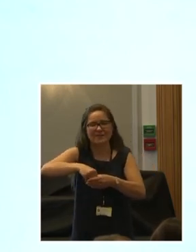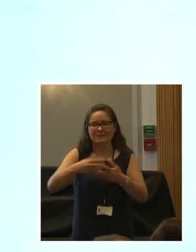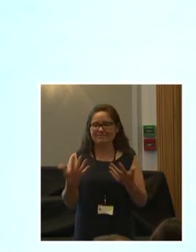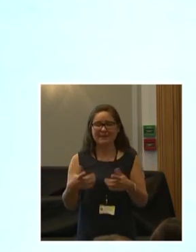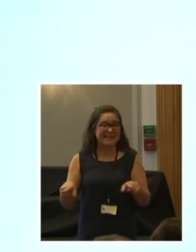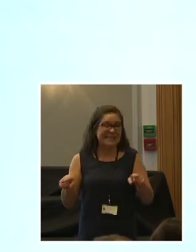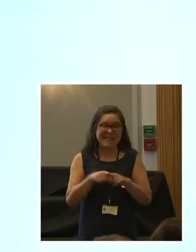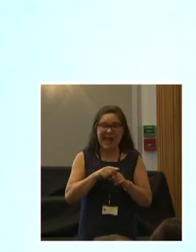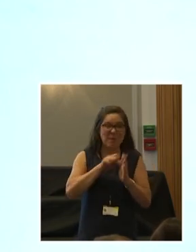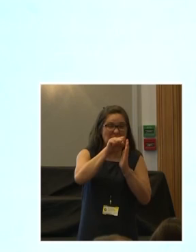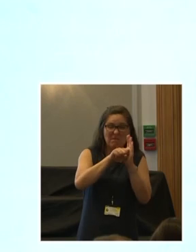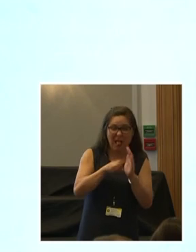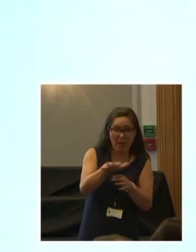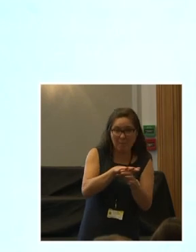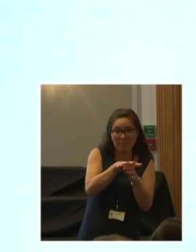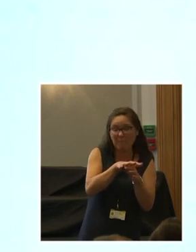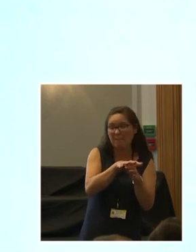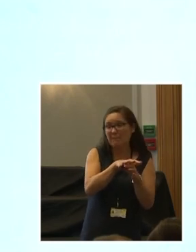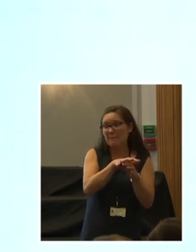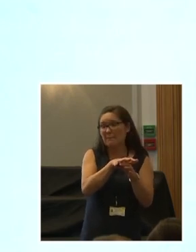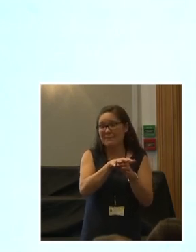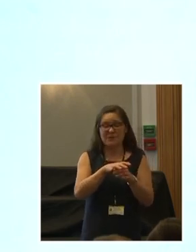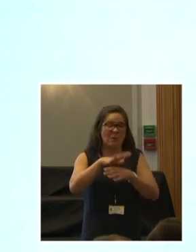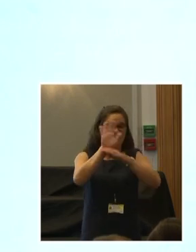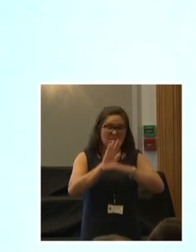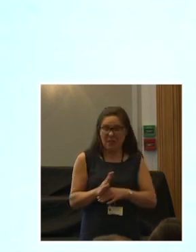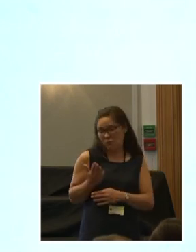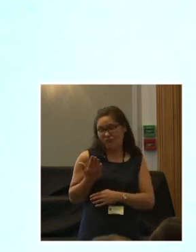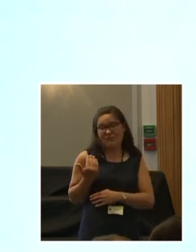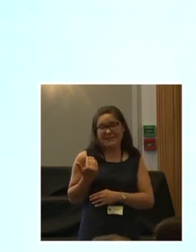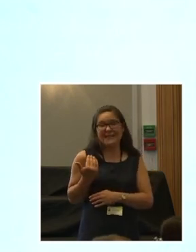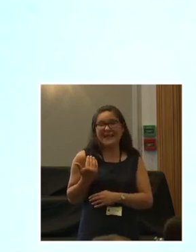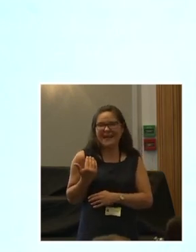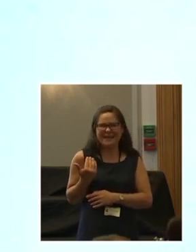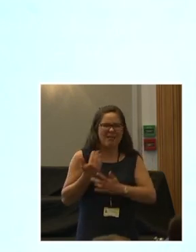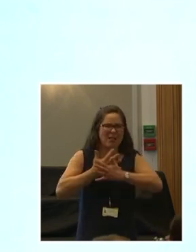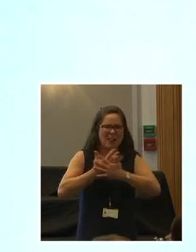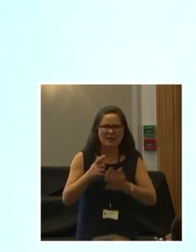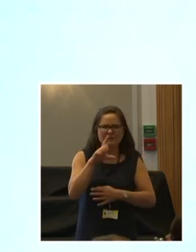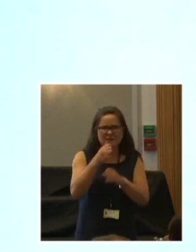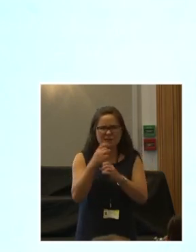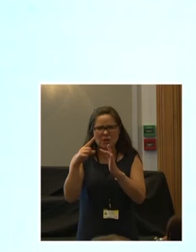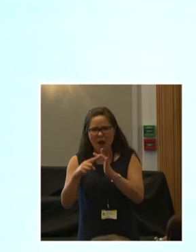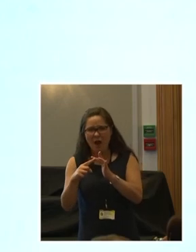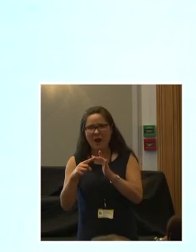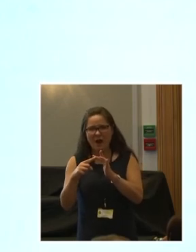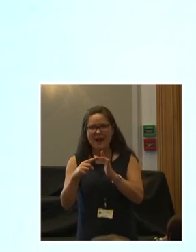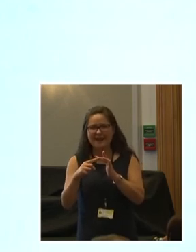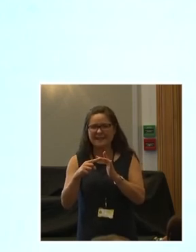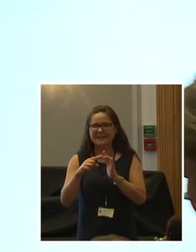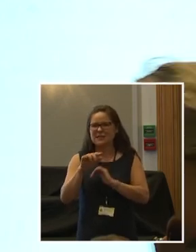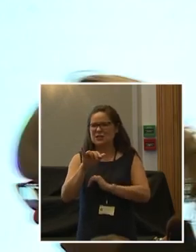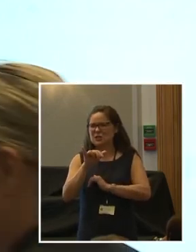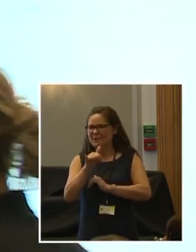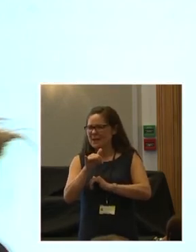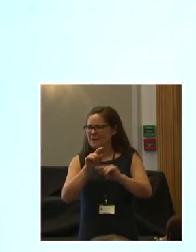film industry. The latest movies that are coming with a lot of CGI and stuff like that, mm-hmm, sometimes are very complex for